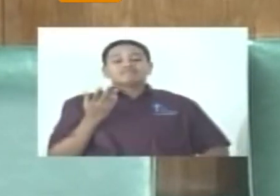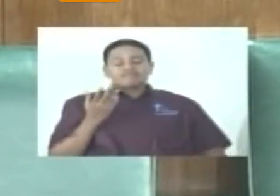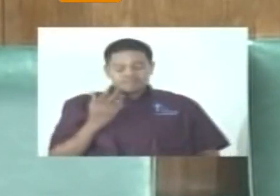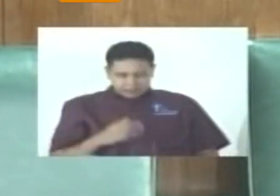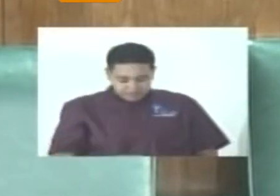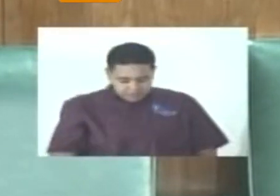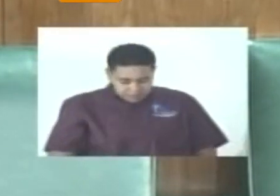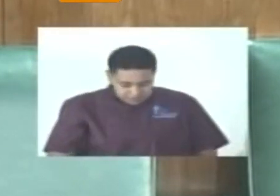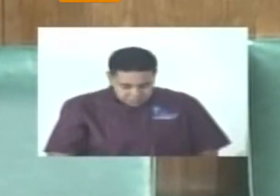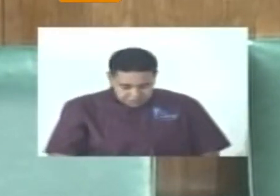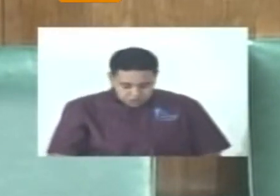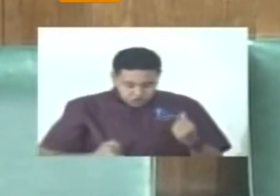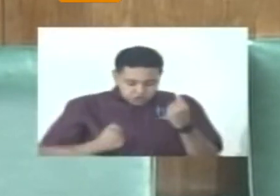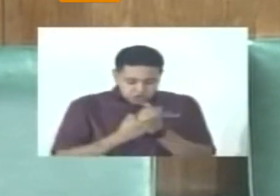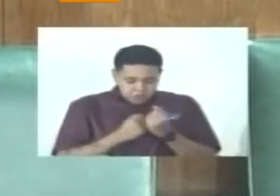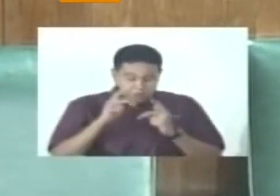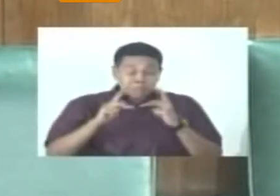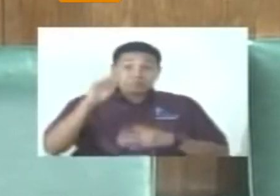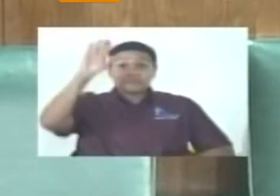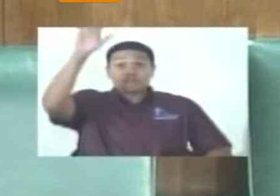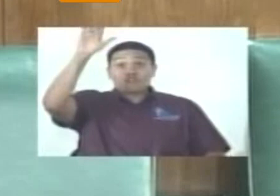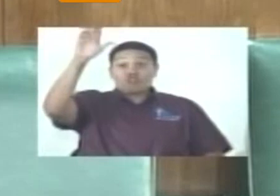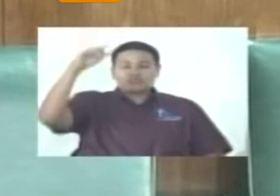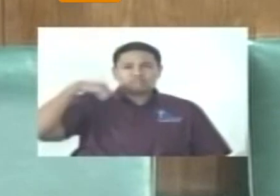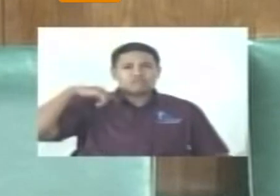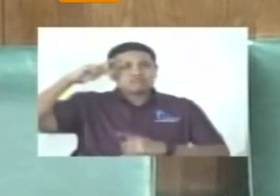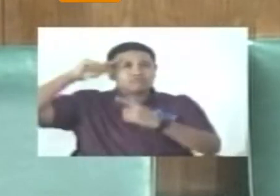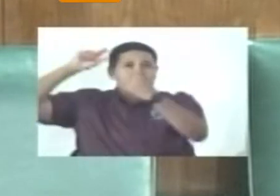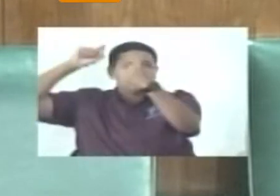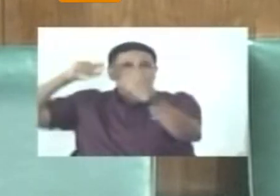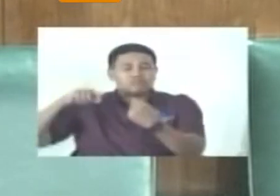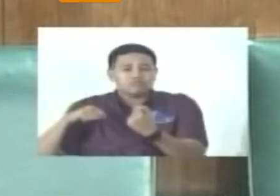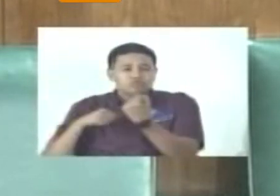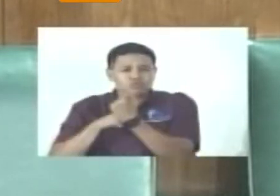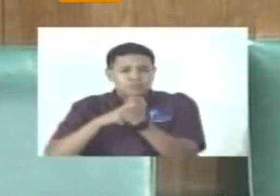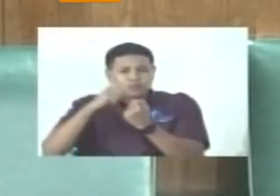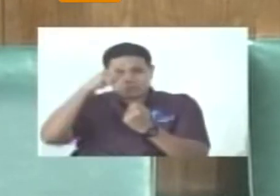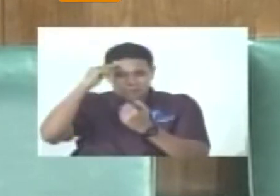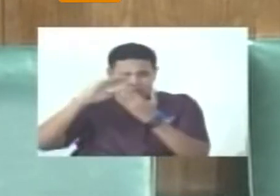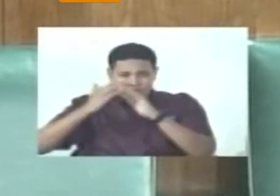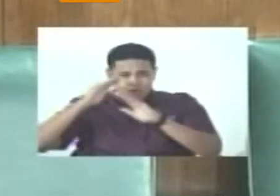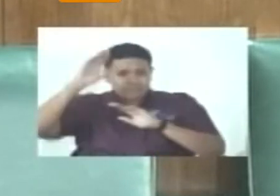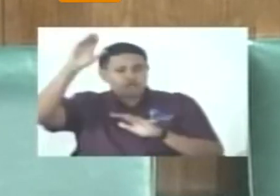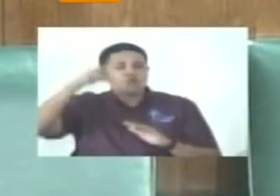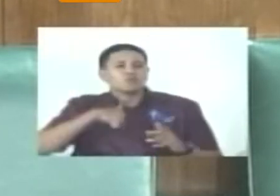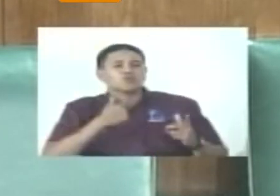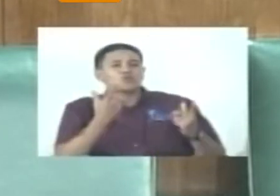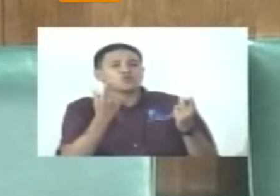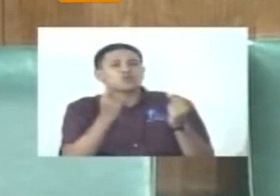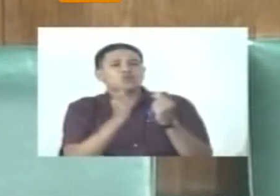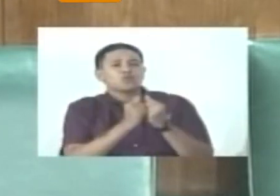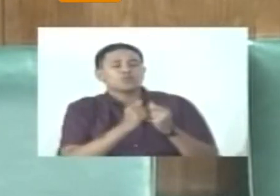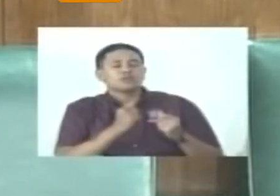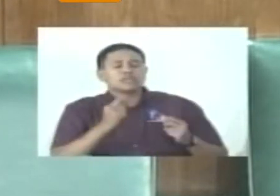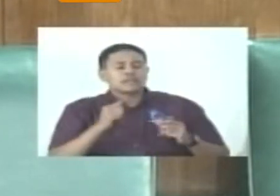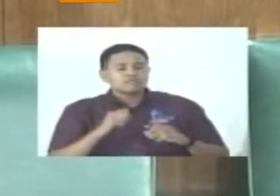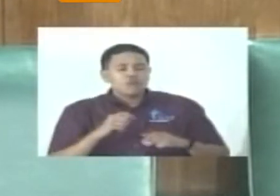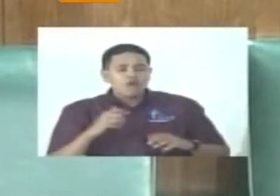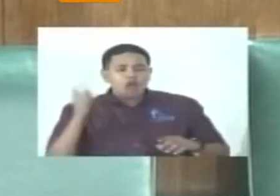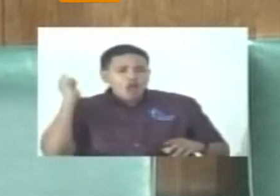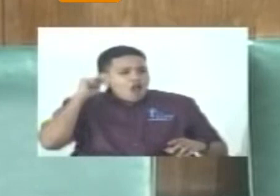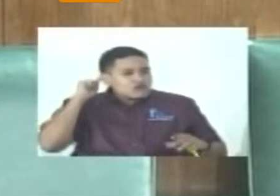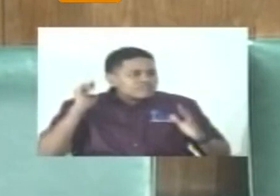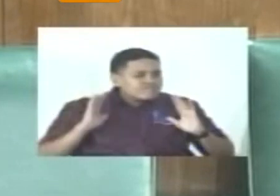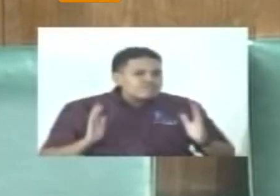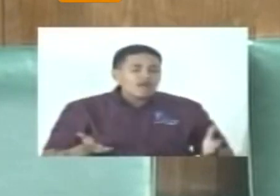with the other people abroad, we do so with the clearest of conscience and knowledge that we are